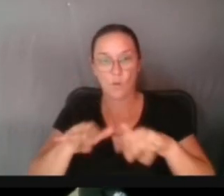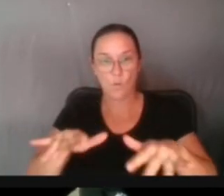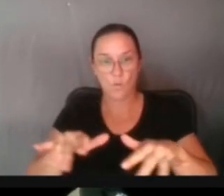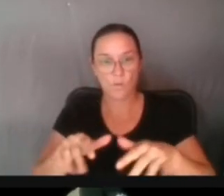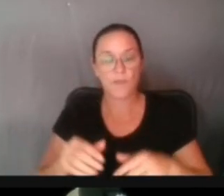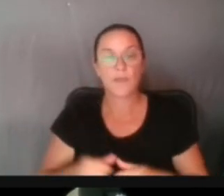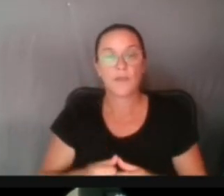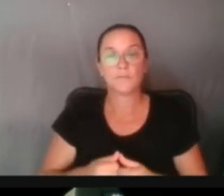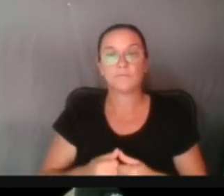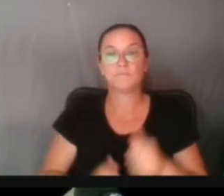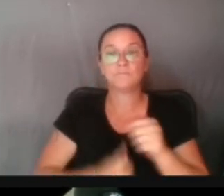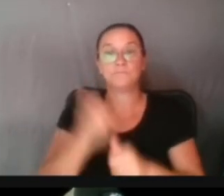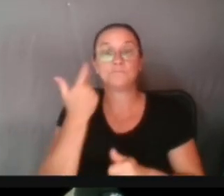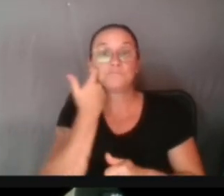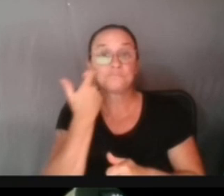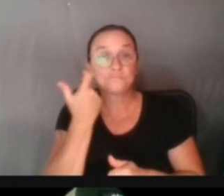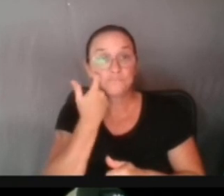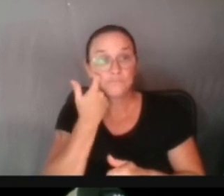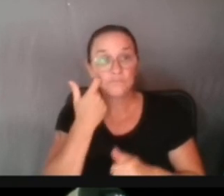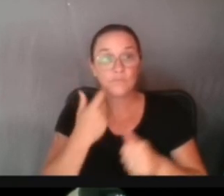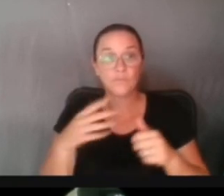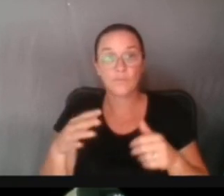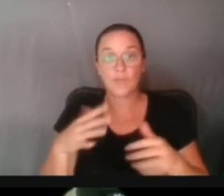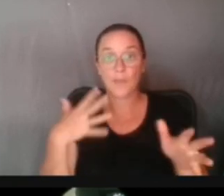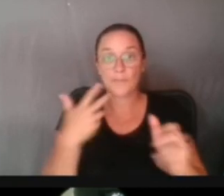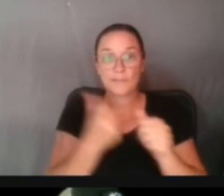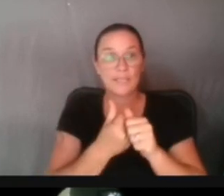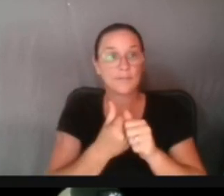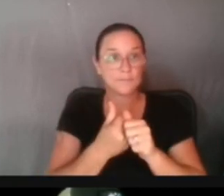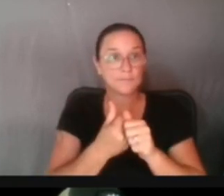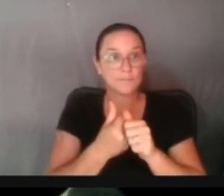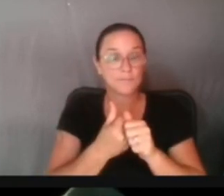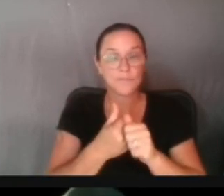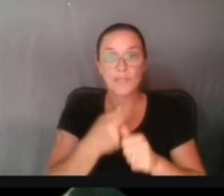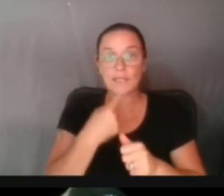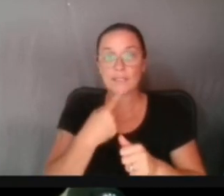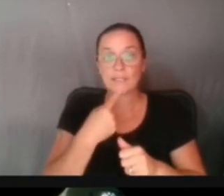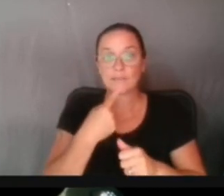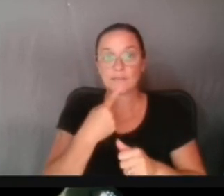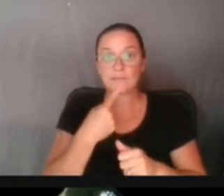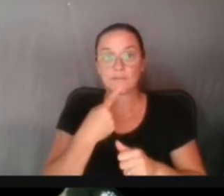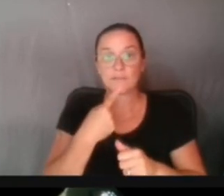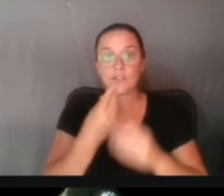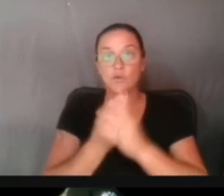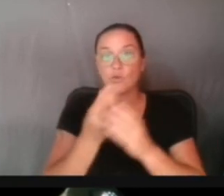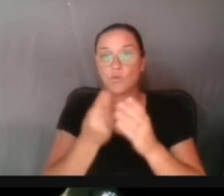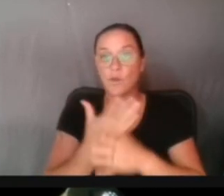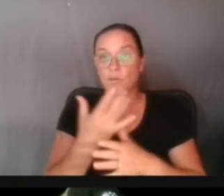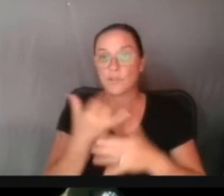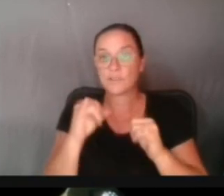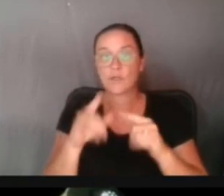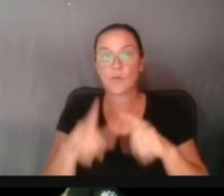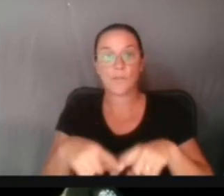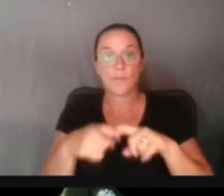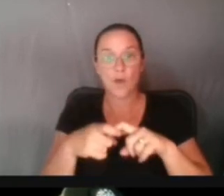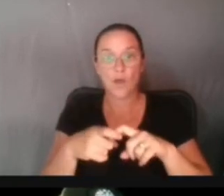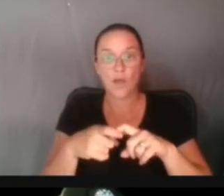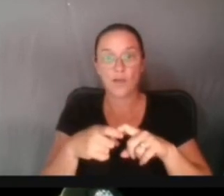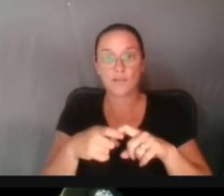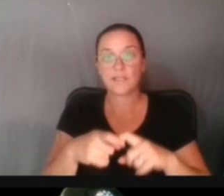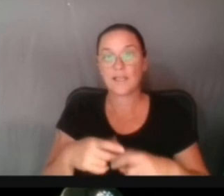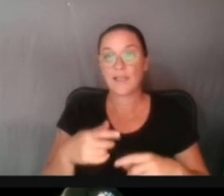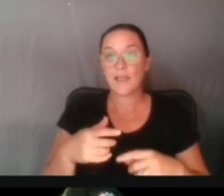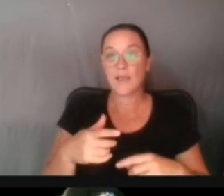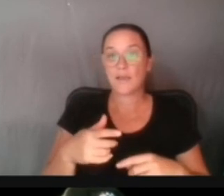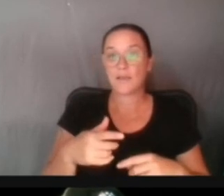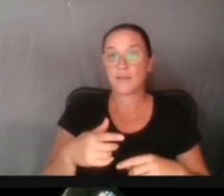The most recent update from USGS-HVO says that the eruption remains paused. Given current rates of inflation, a new